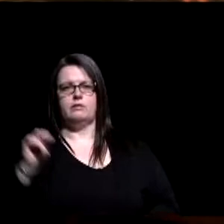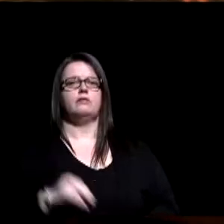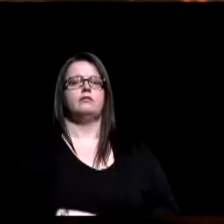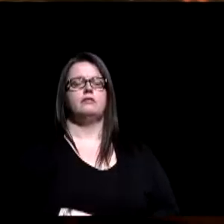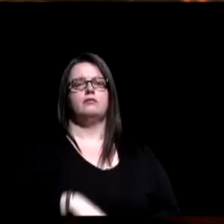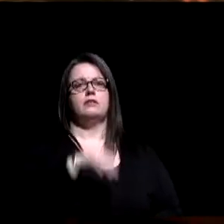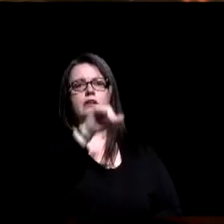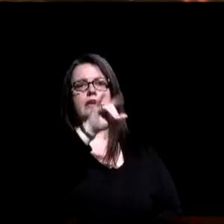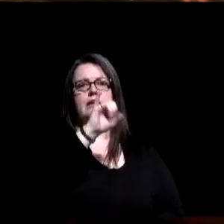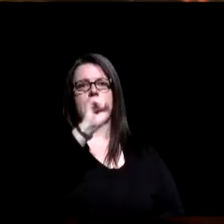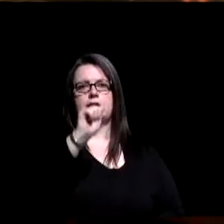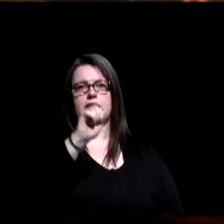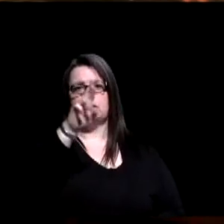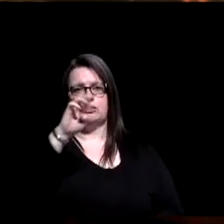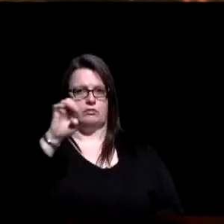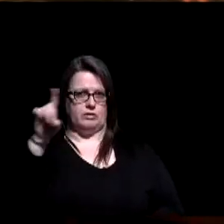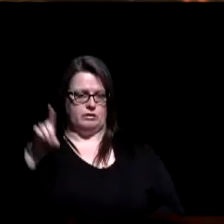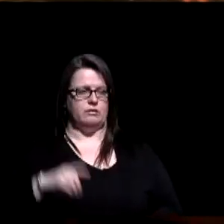Lisa Reed.